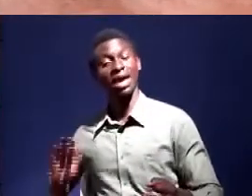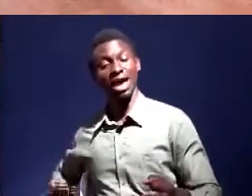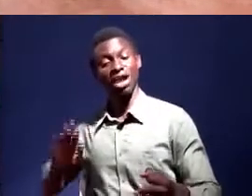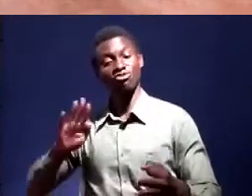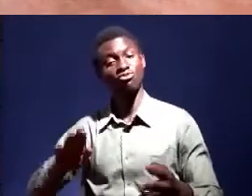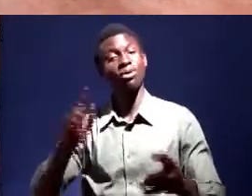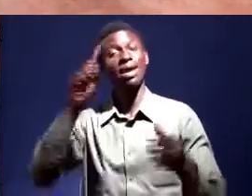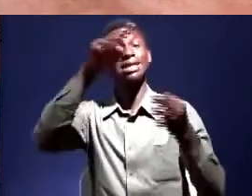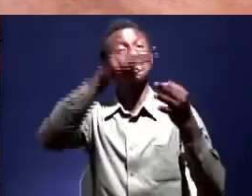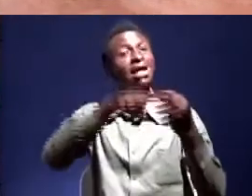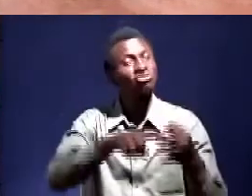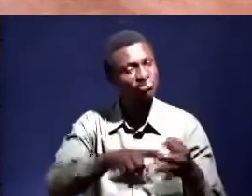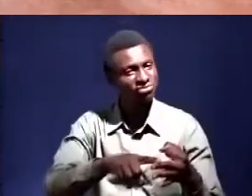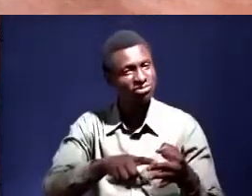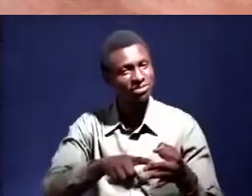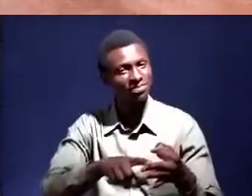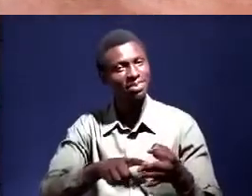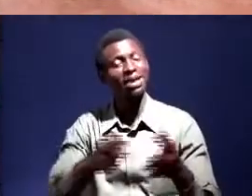go you therefore.